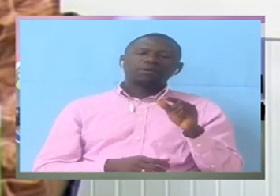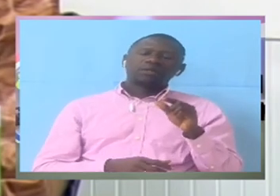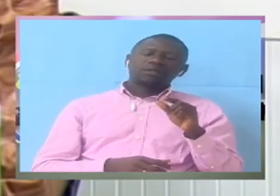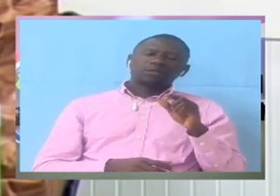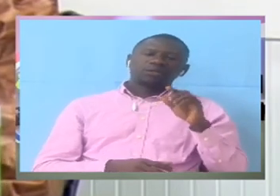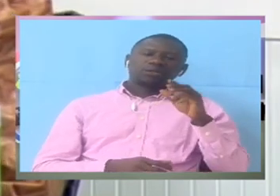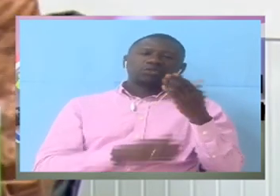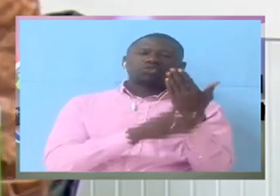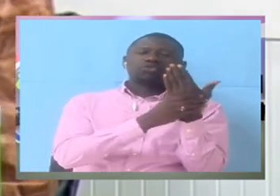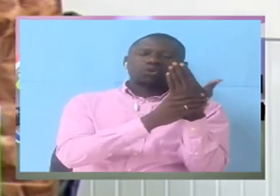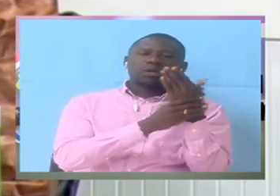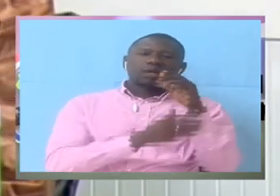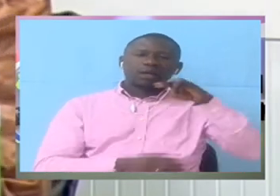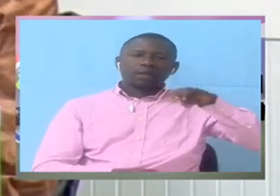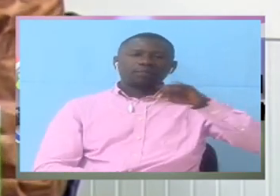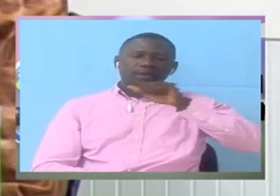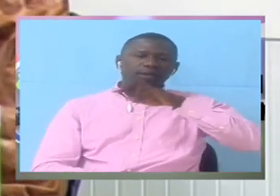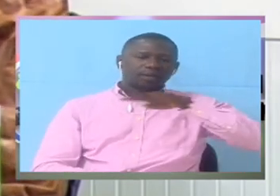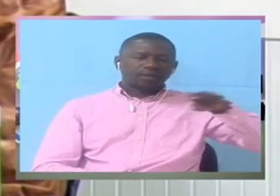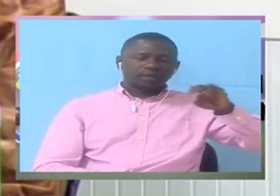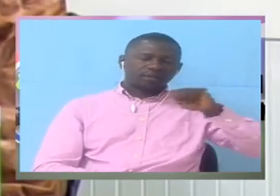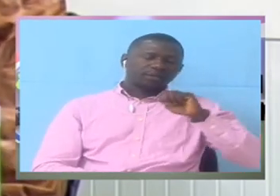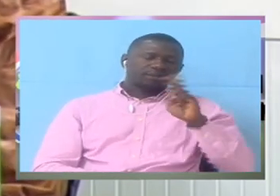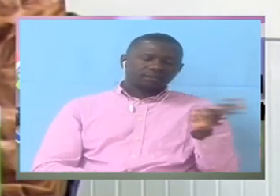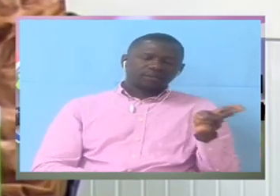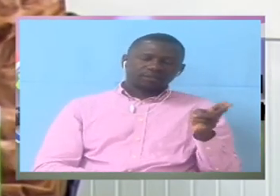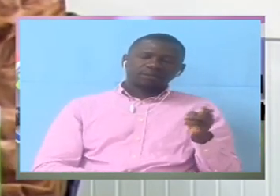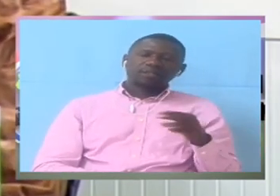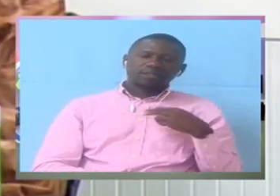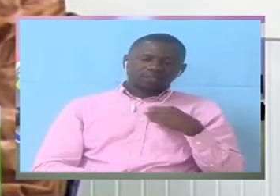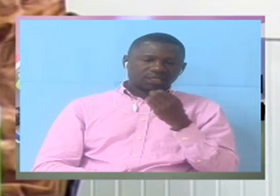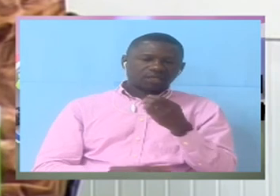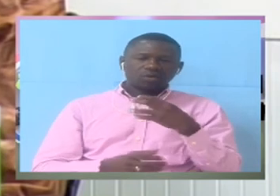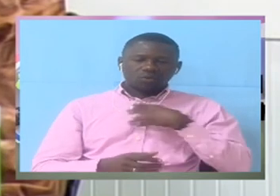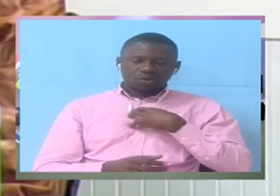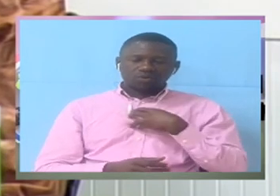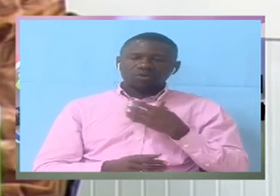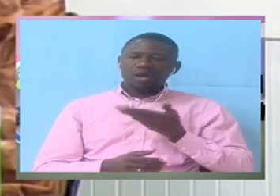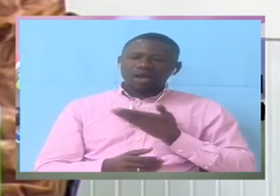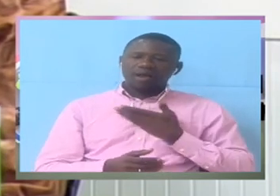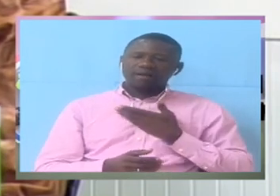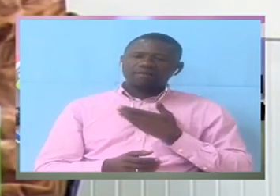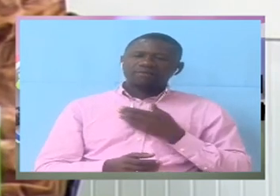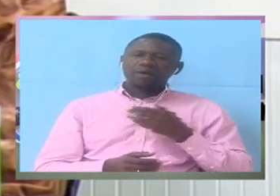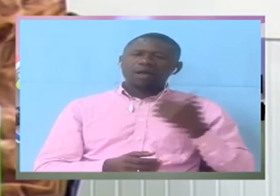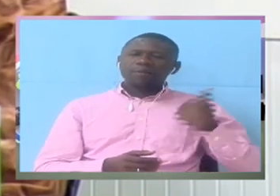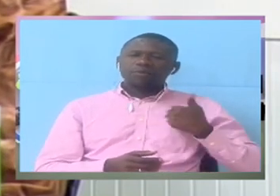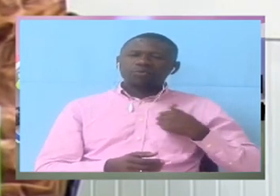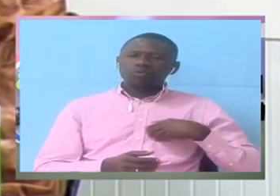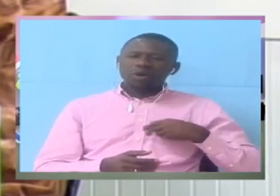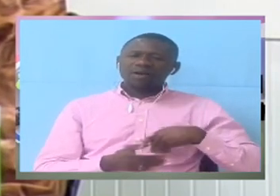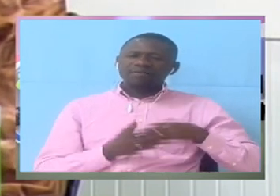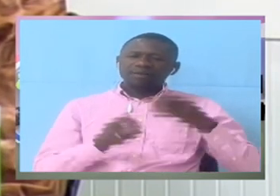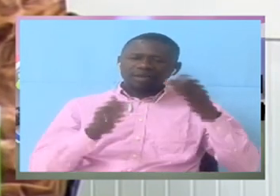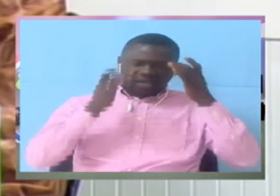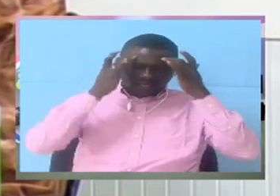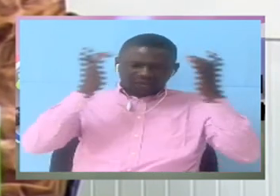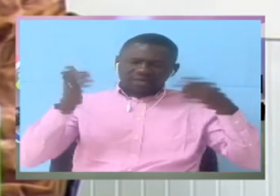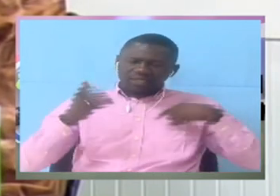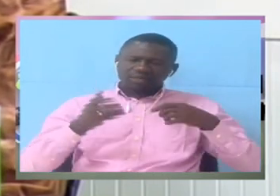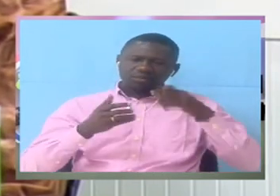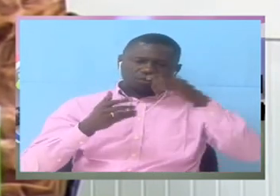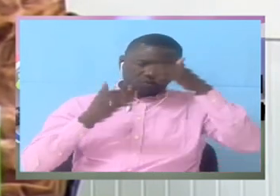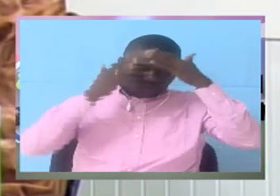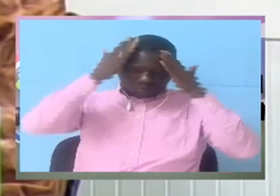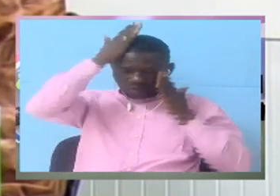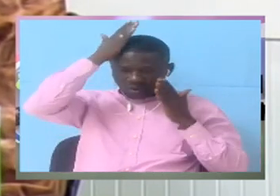ko kombani le babu. He said he wanted to have ex-servicemen. He has a company and he want those people to work